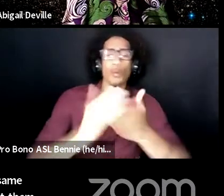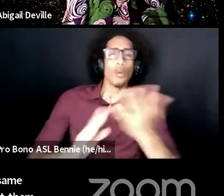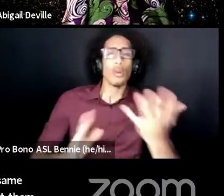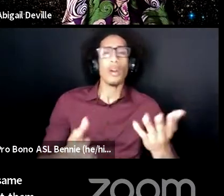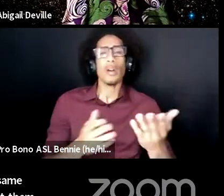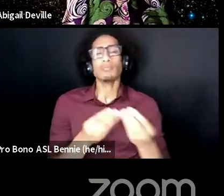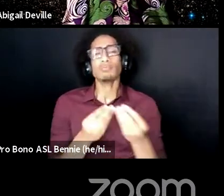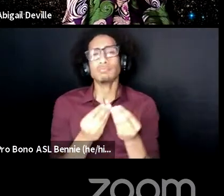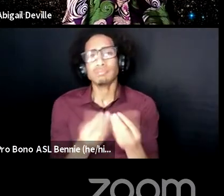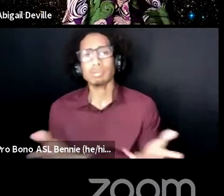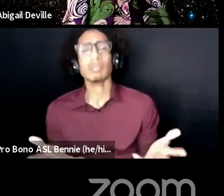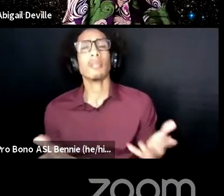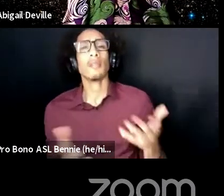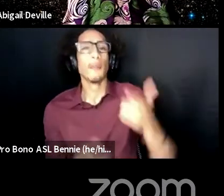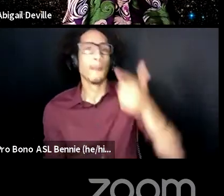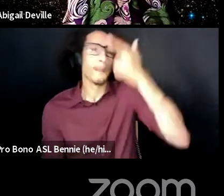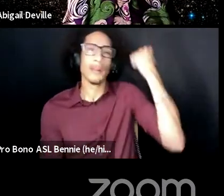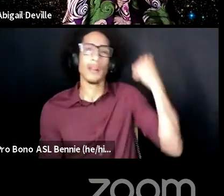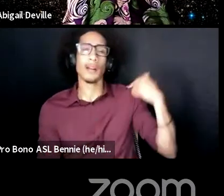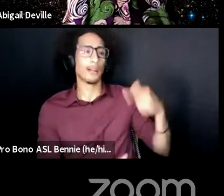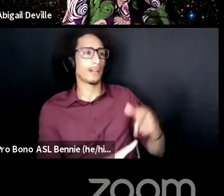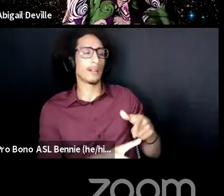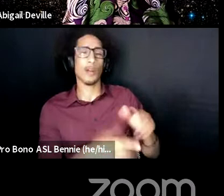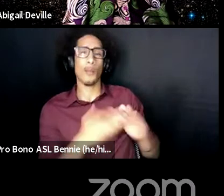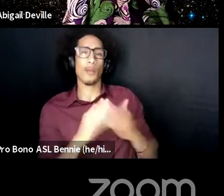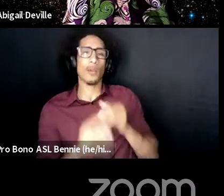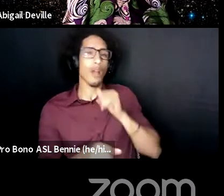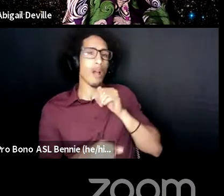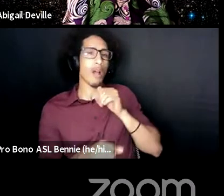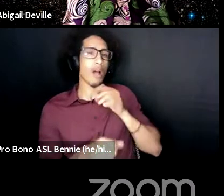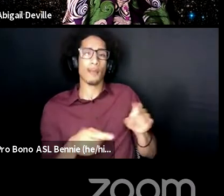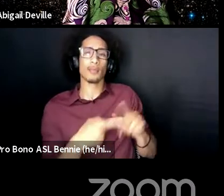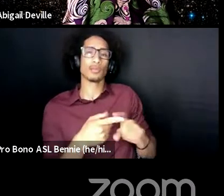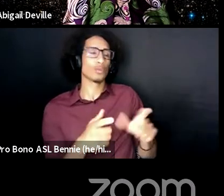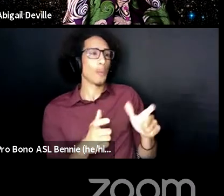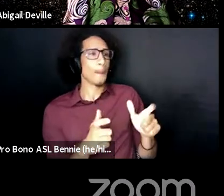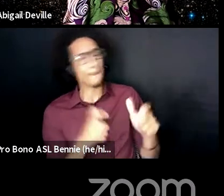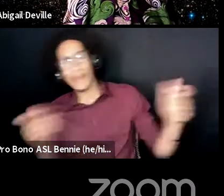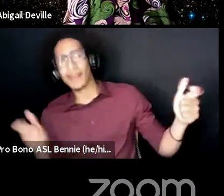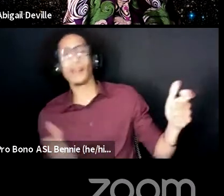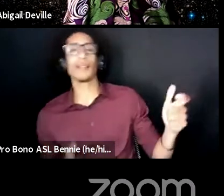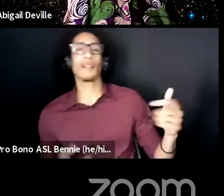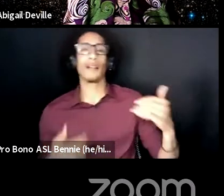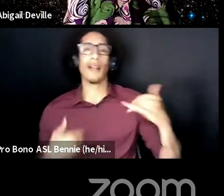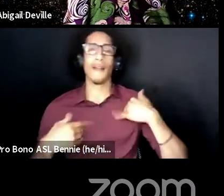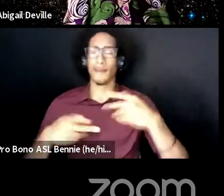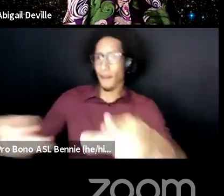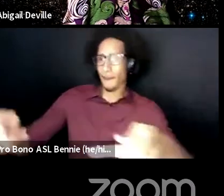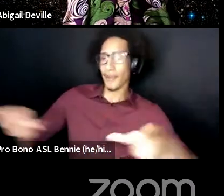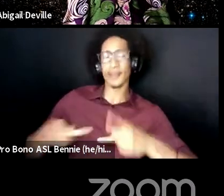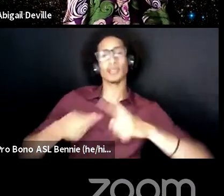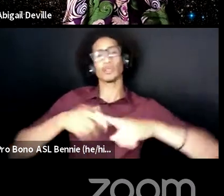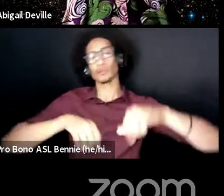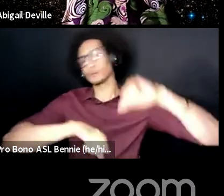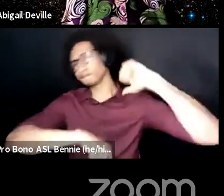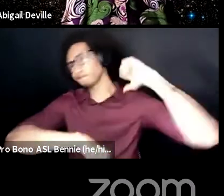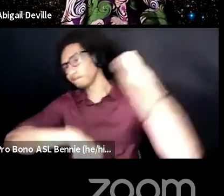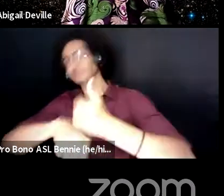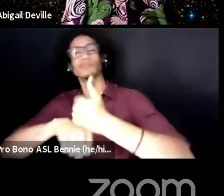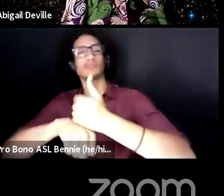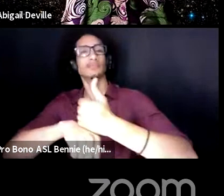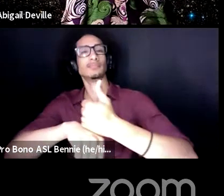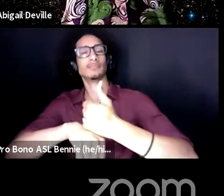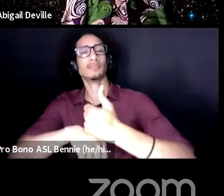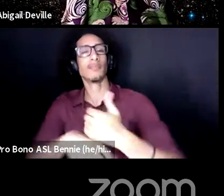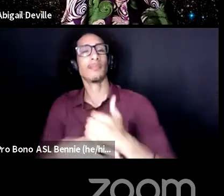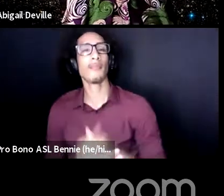to go big, to have that scale? Mm-hmm. So, you know, with Du Femme Noir, it's,